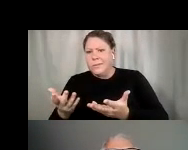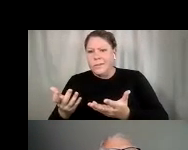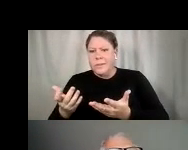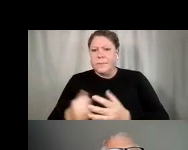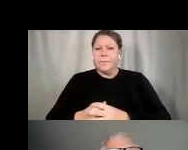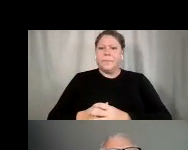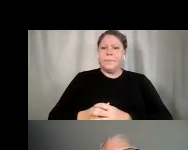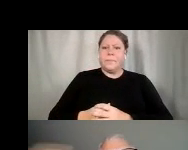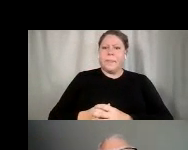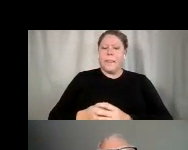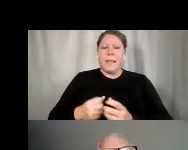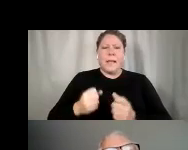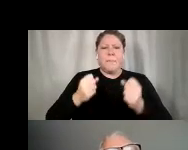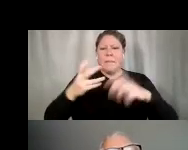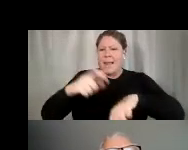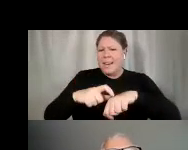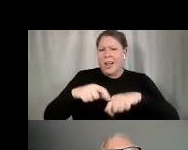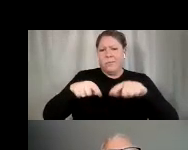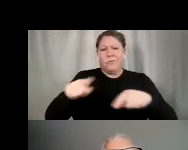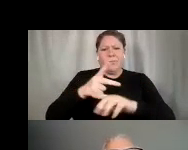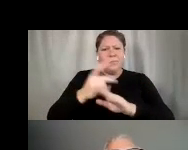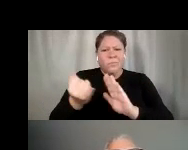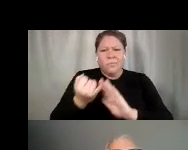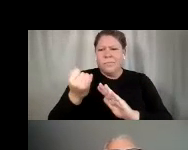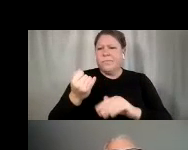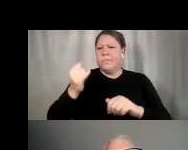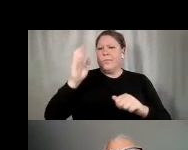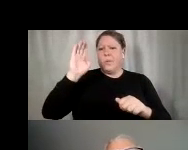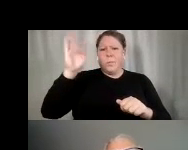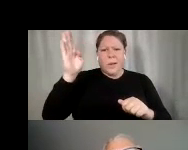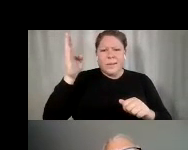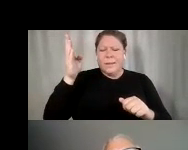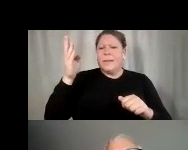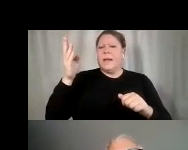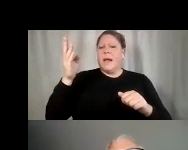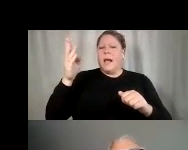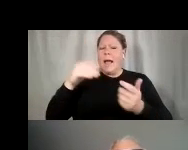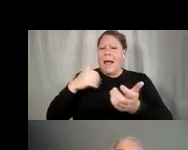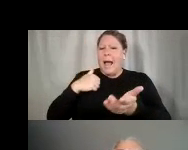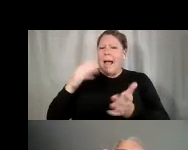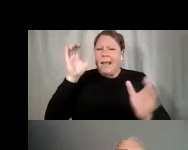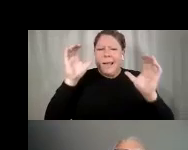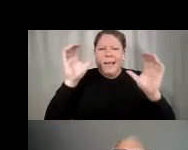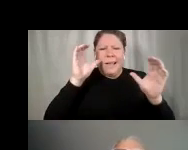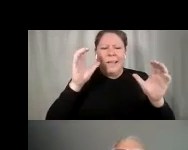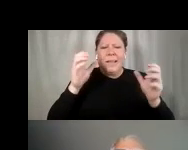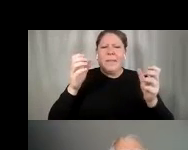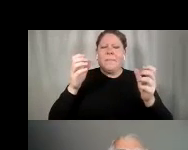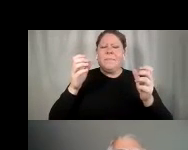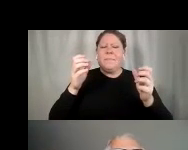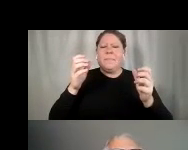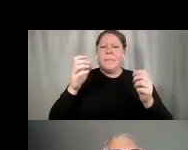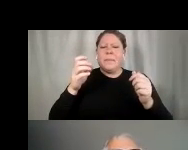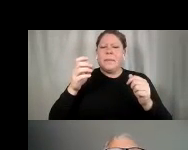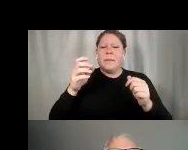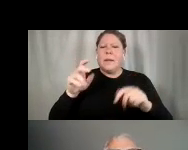during projects that I've done, during presentations that I've done, is that everyone has the feeling that we're trying to change the